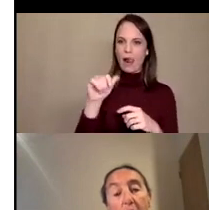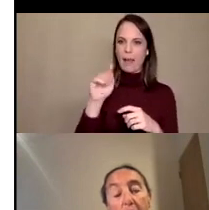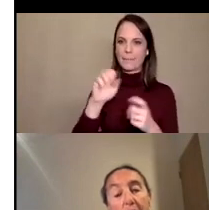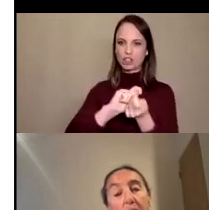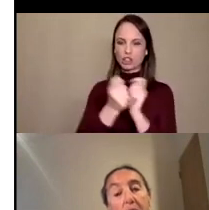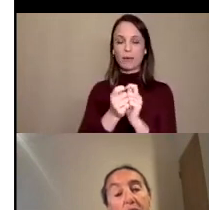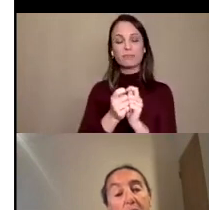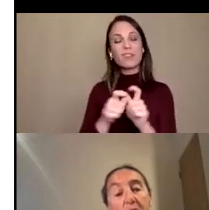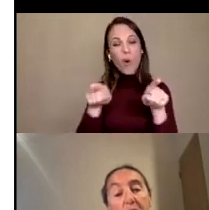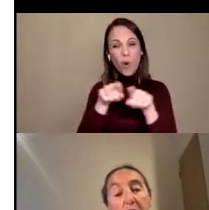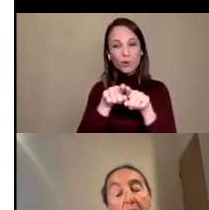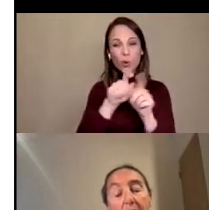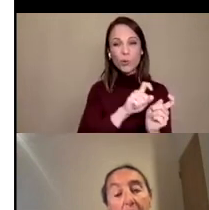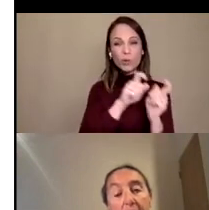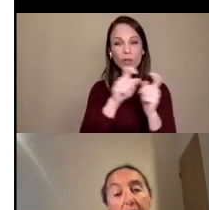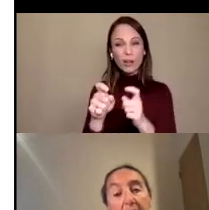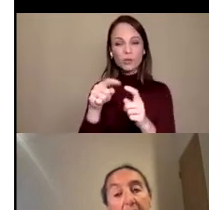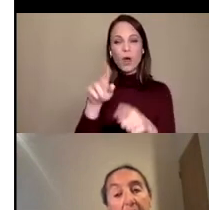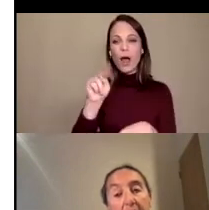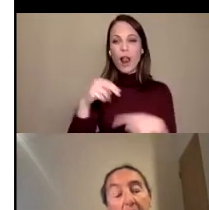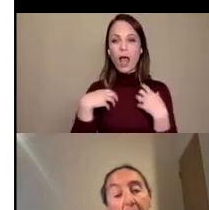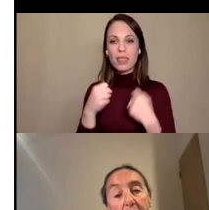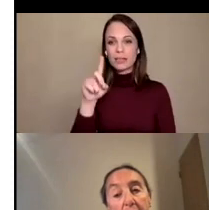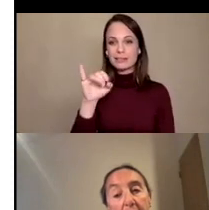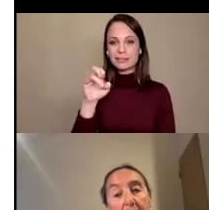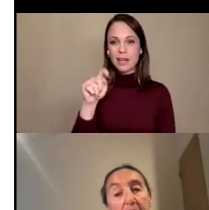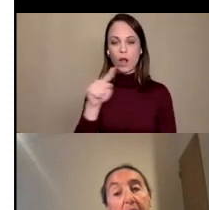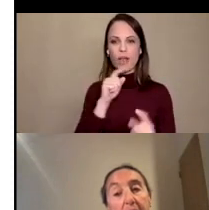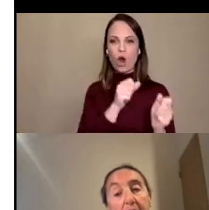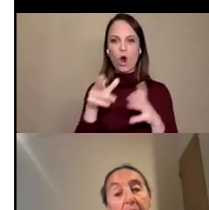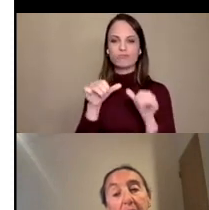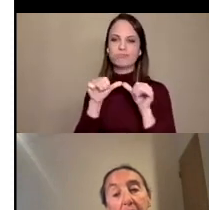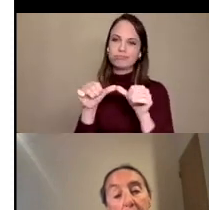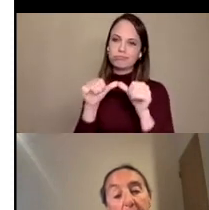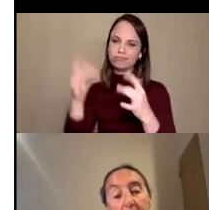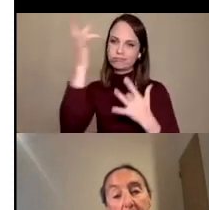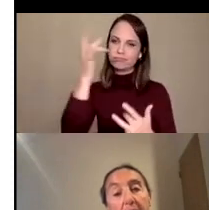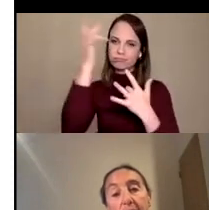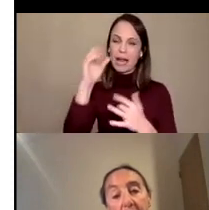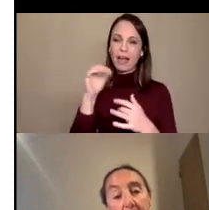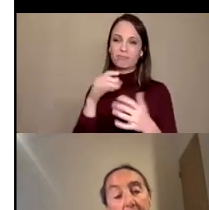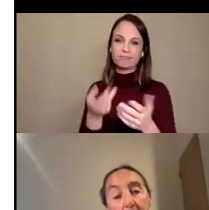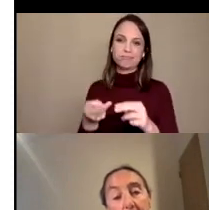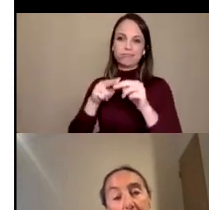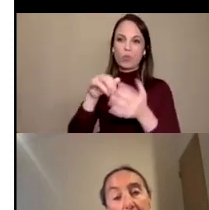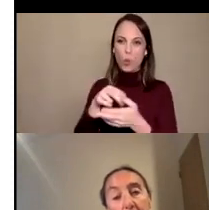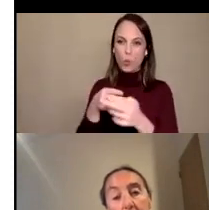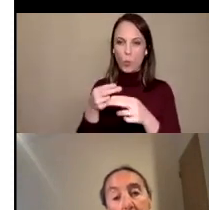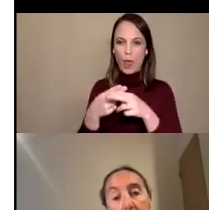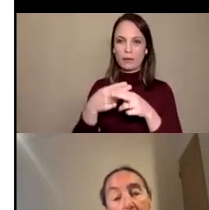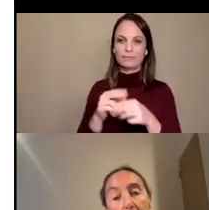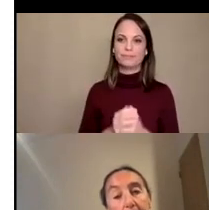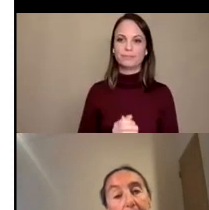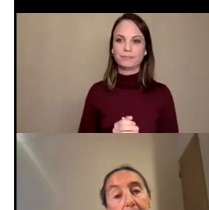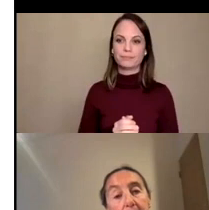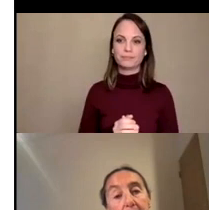but also contribute to unhealthy diets that cause chronic illnesses and obesity. Next.